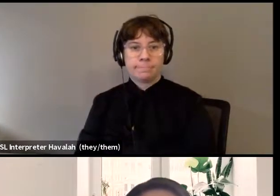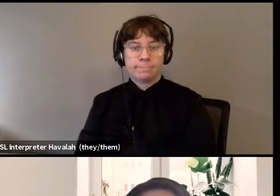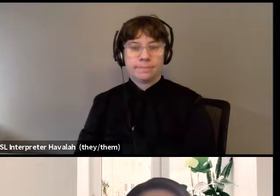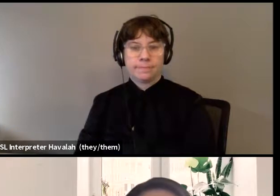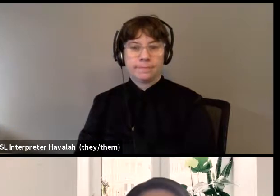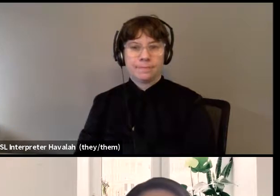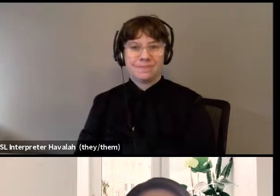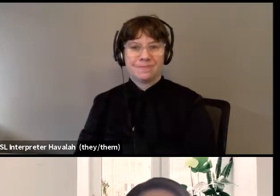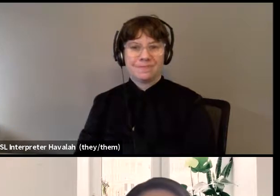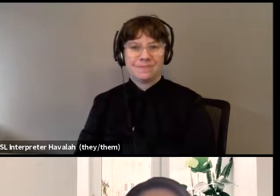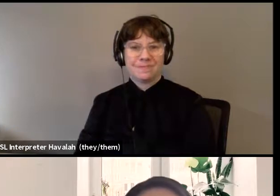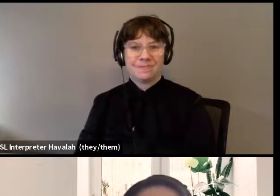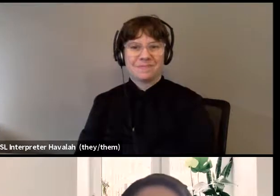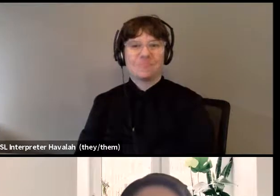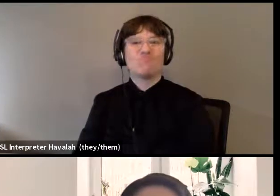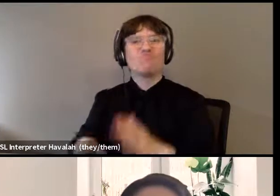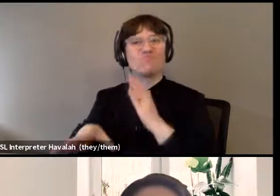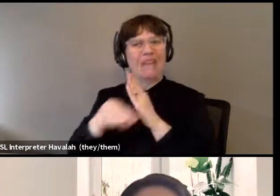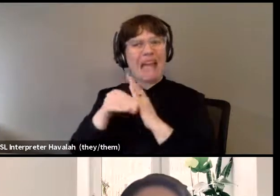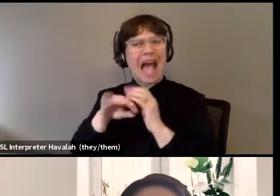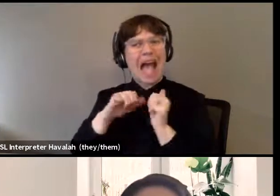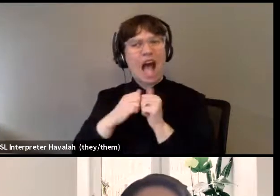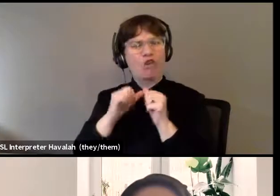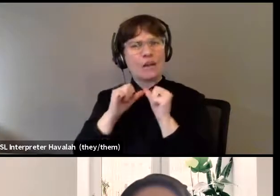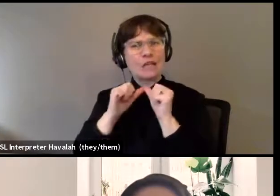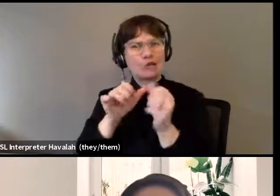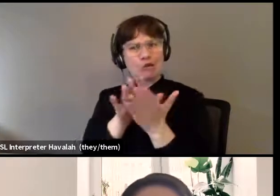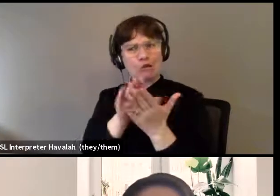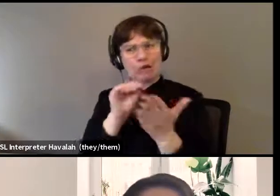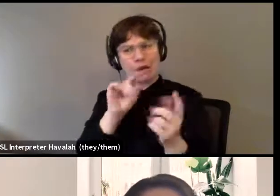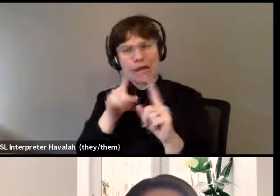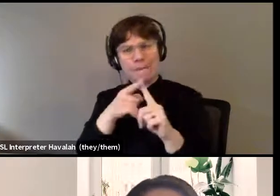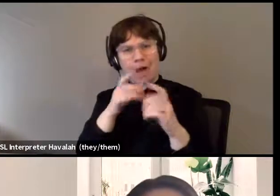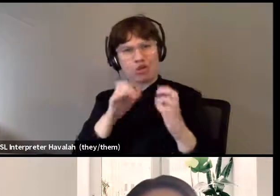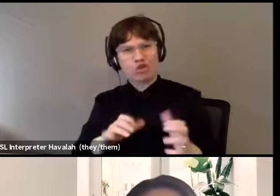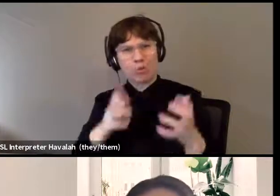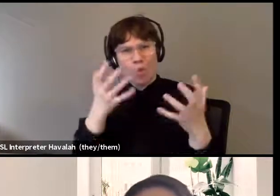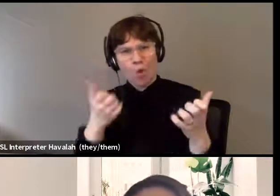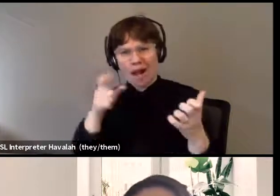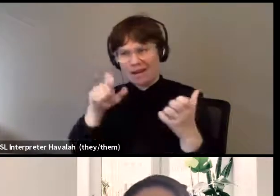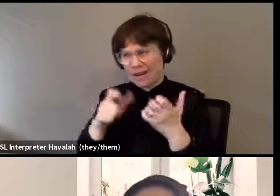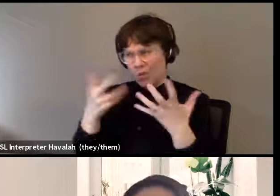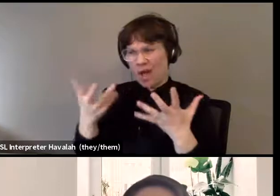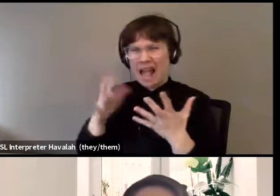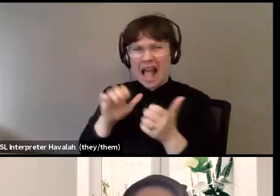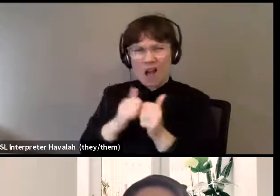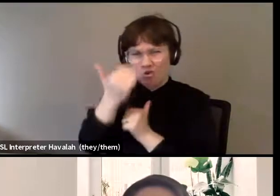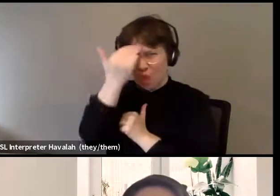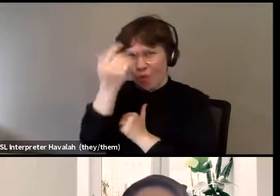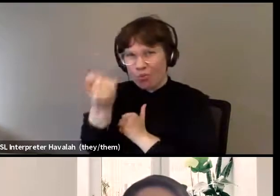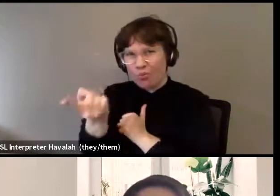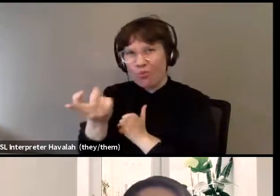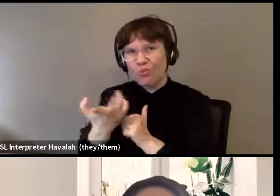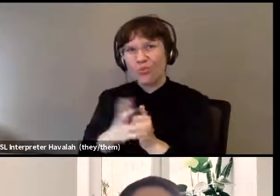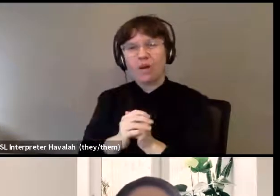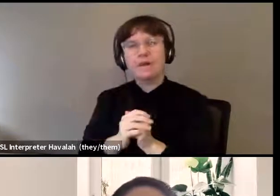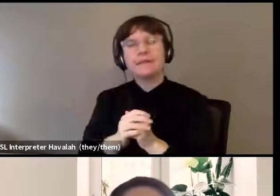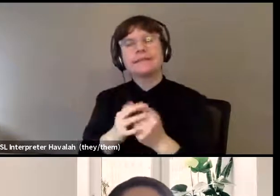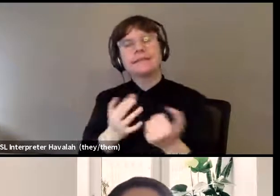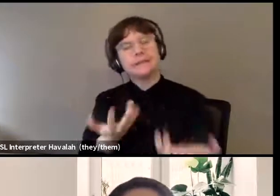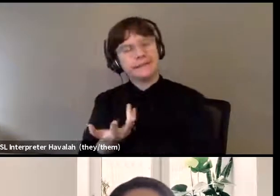And then also, how do you continue learning about what customers want and need? So